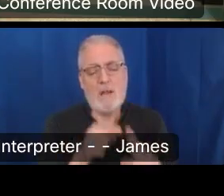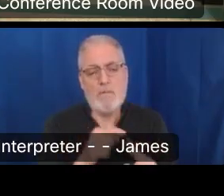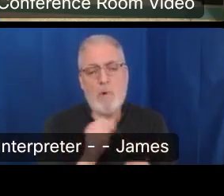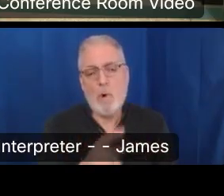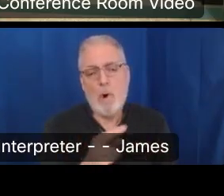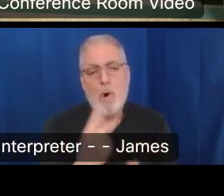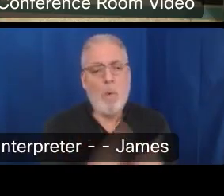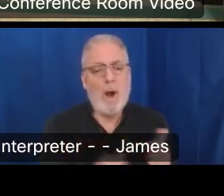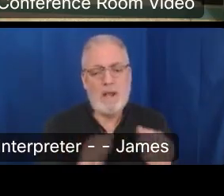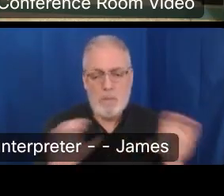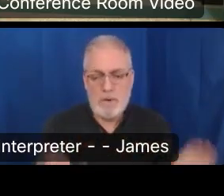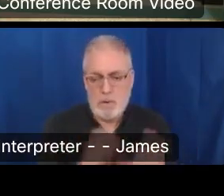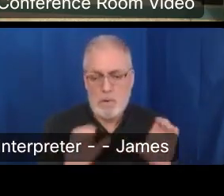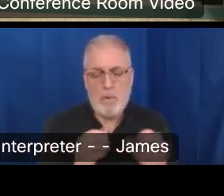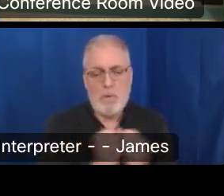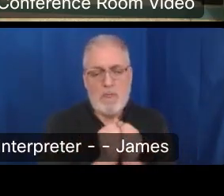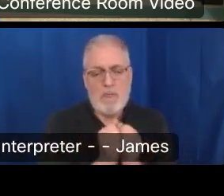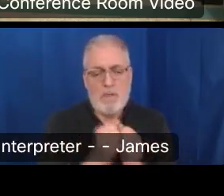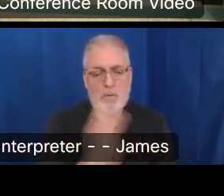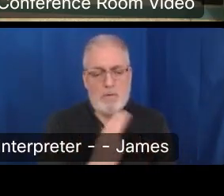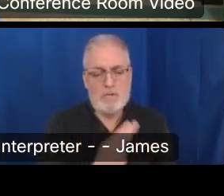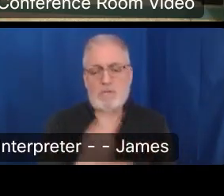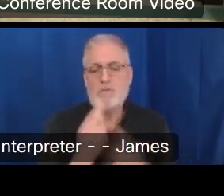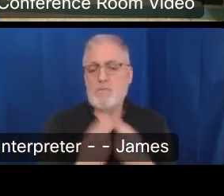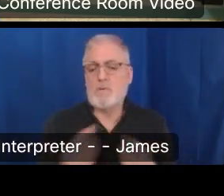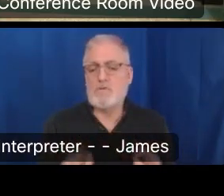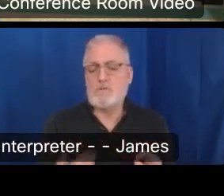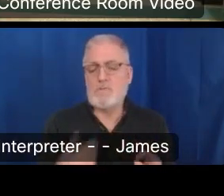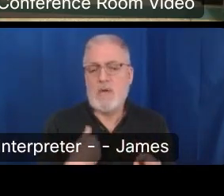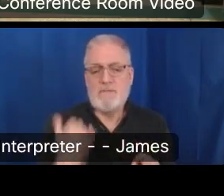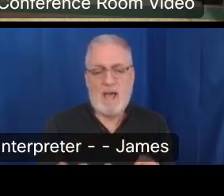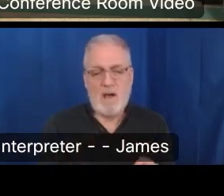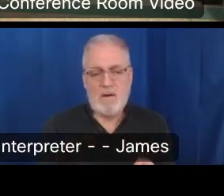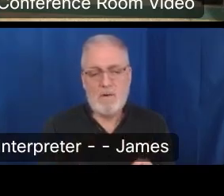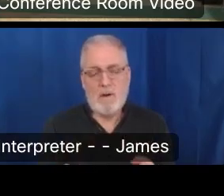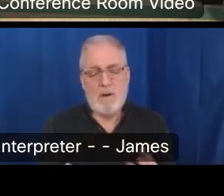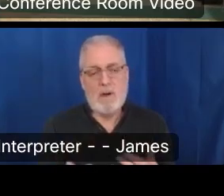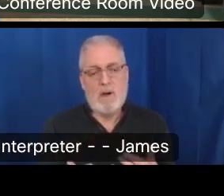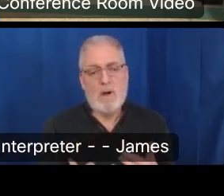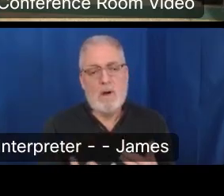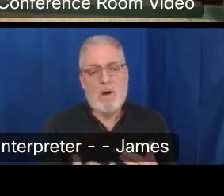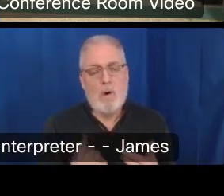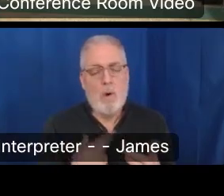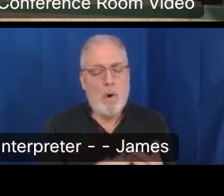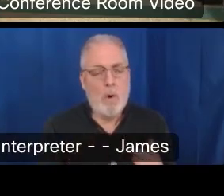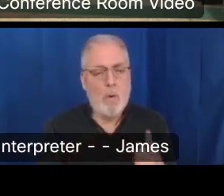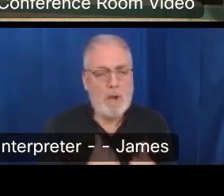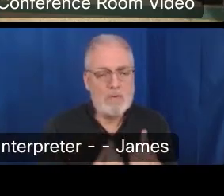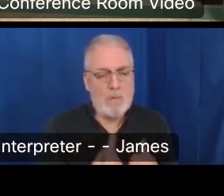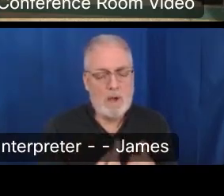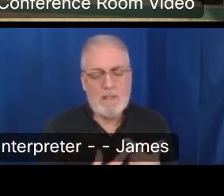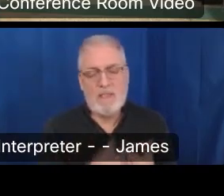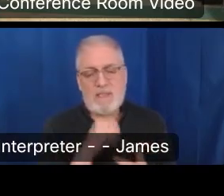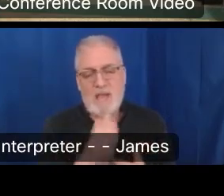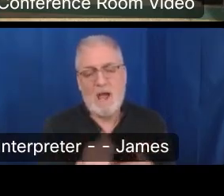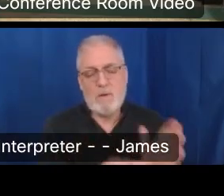because it's in some other spaces or committees, or is really pressing. So I would just put that out there. But I really